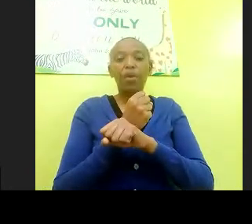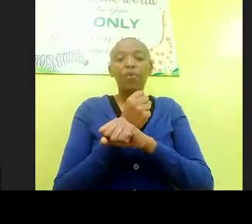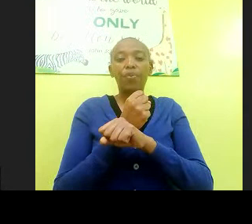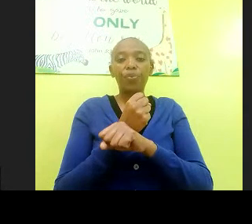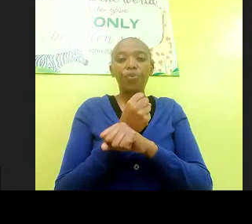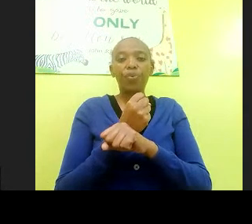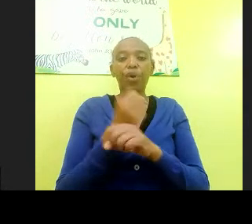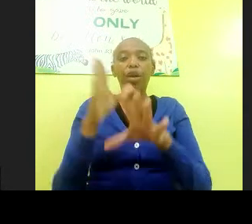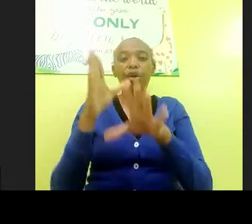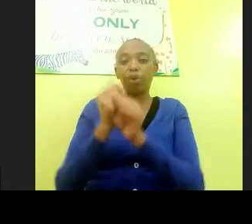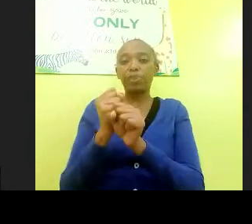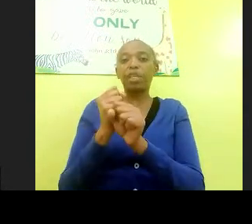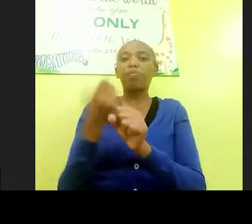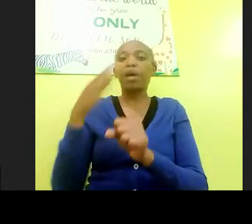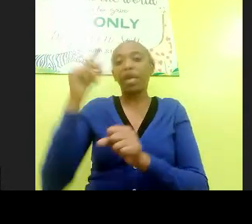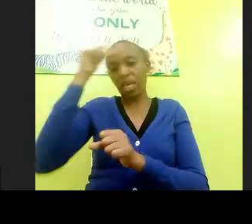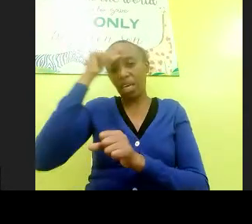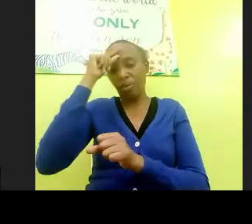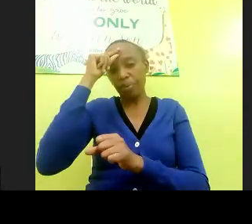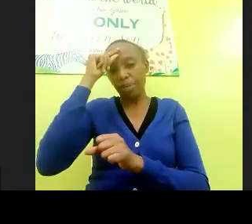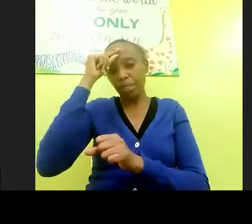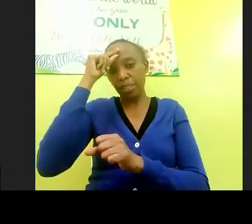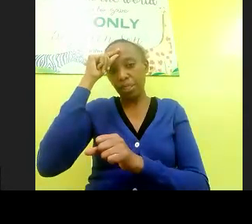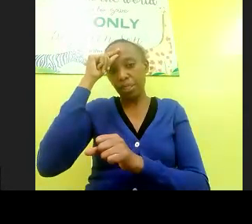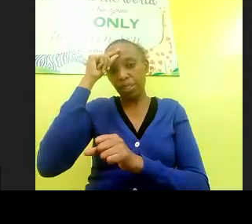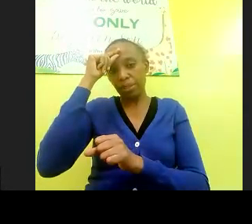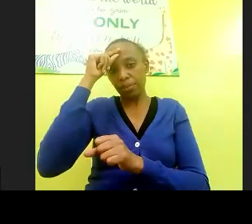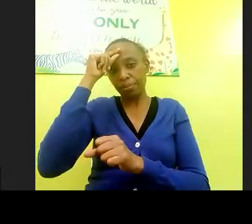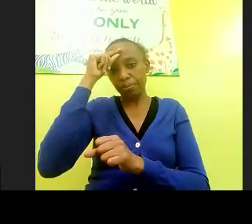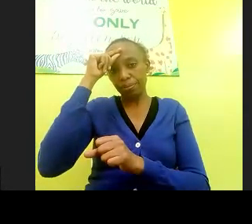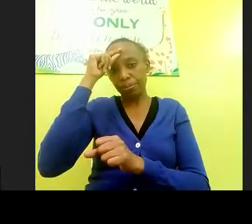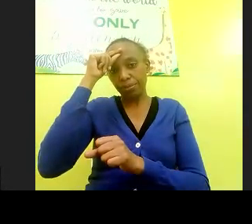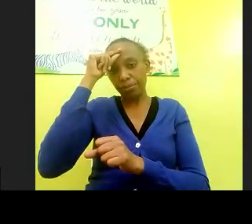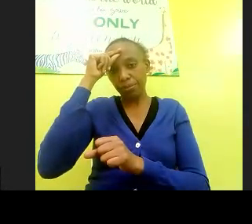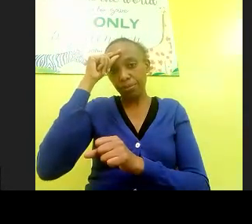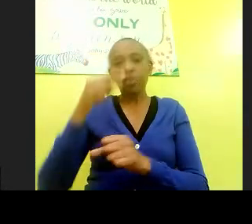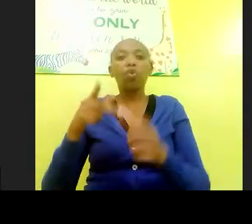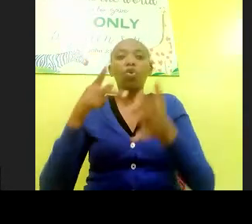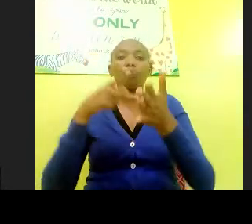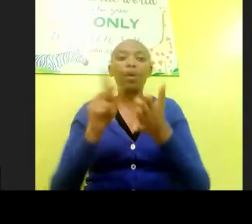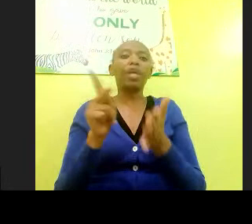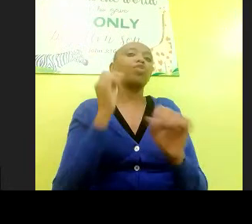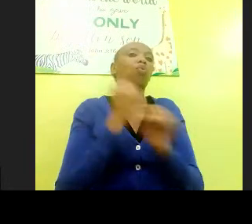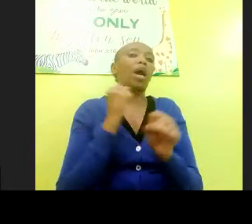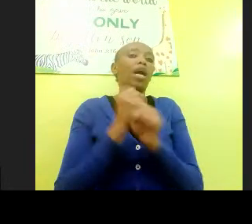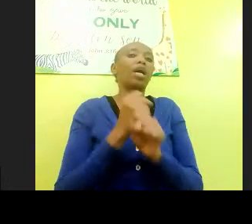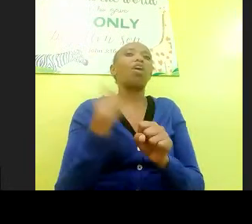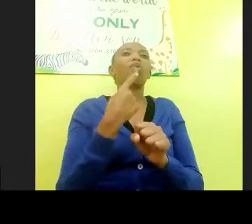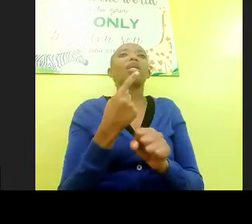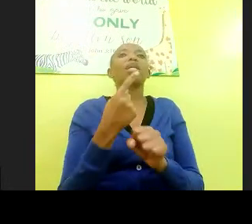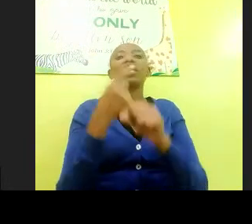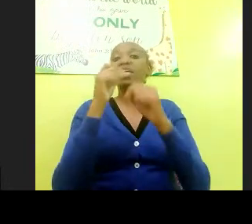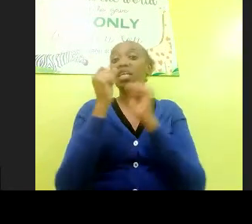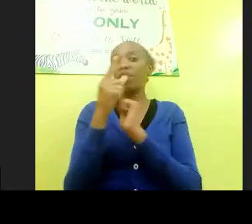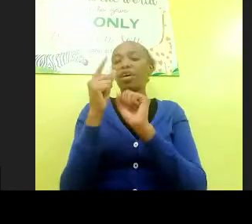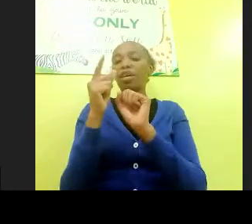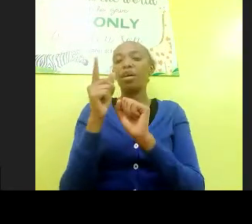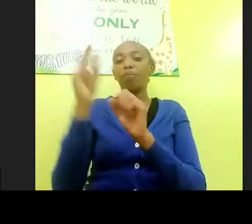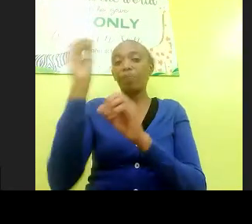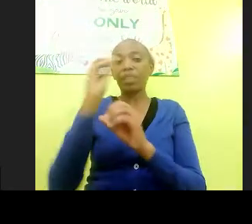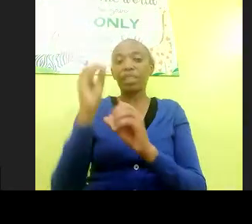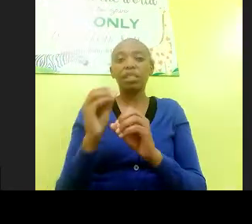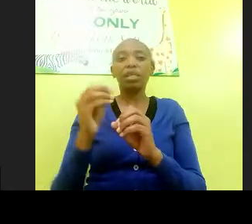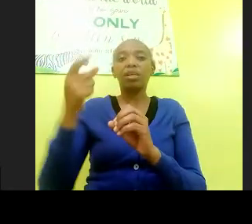by governments supported unpaid care work, only 11%. So more specifically, we go